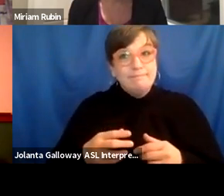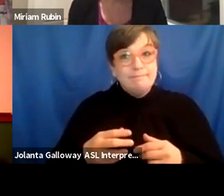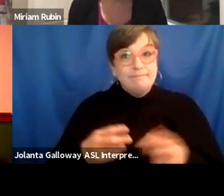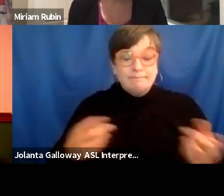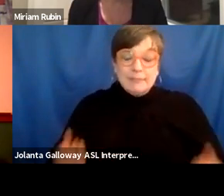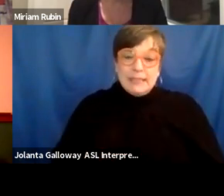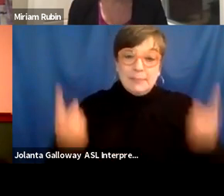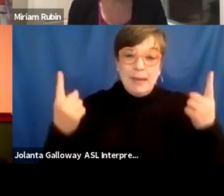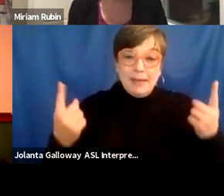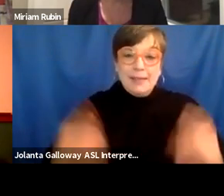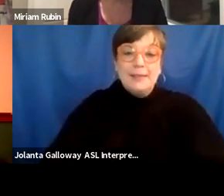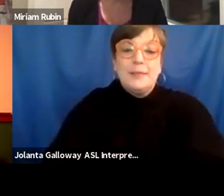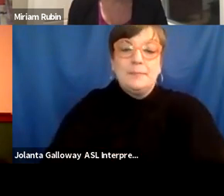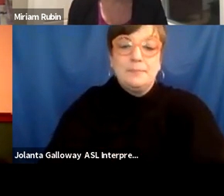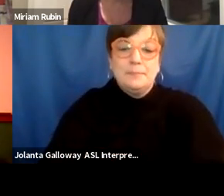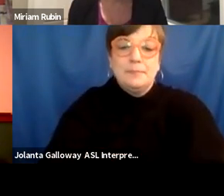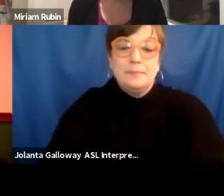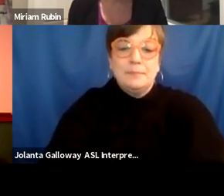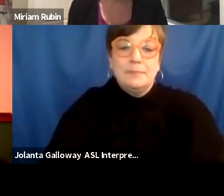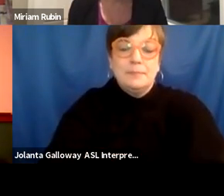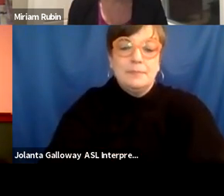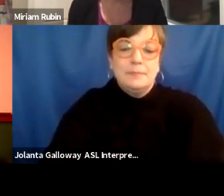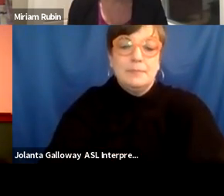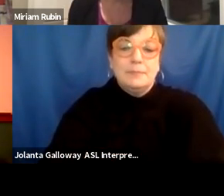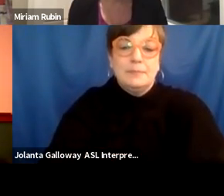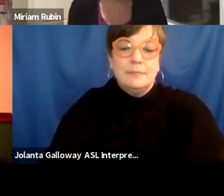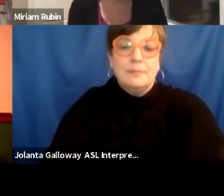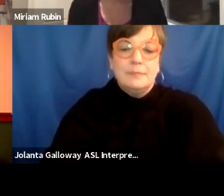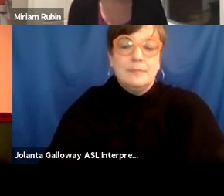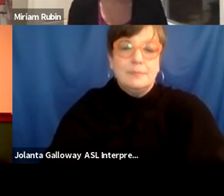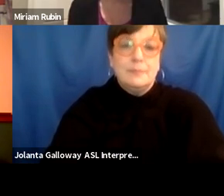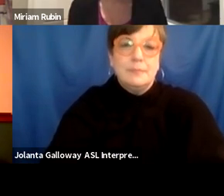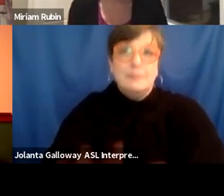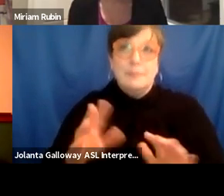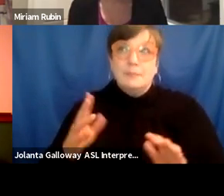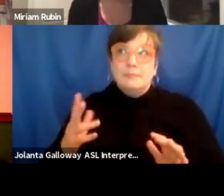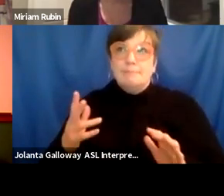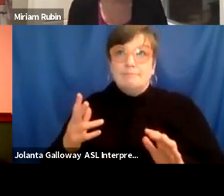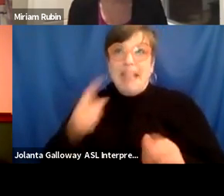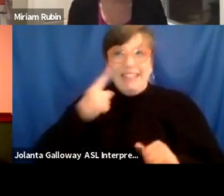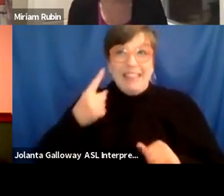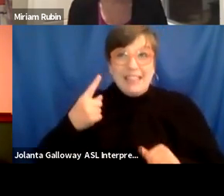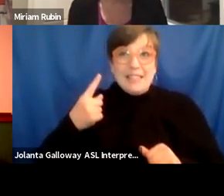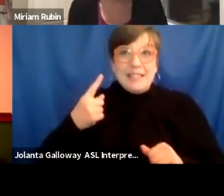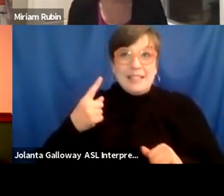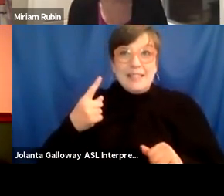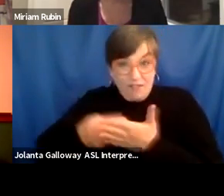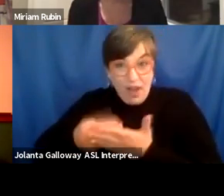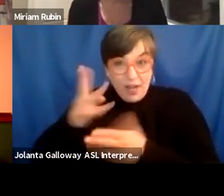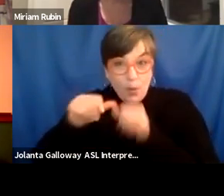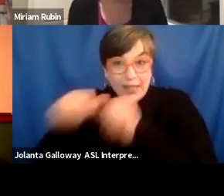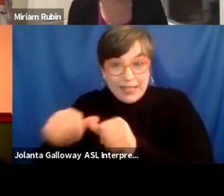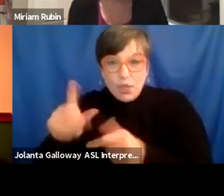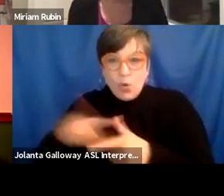spent thinking funds are going to continue, and when it doesn't, we're in a very difficult situation. So just being